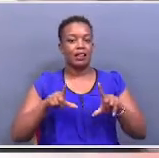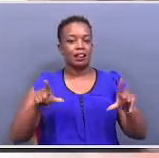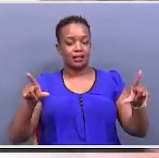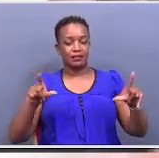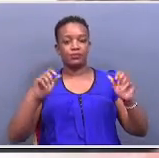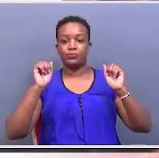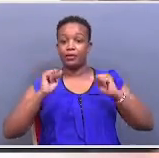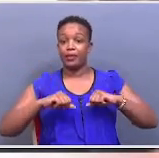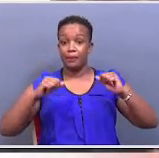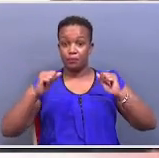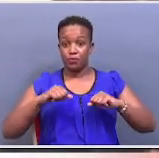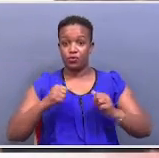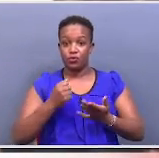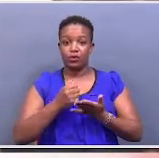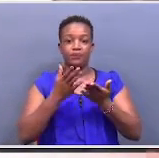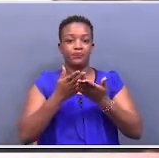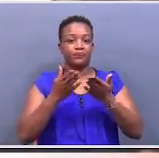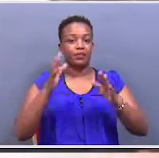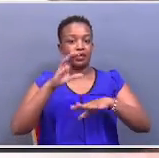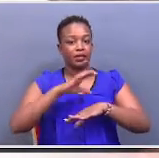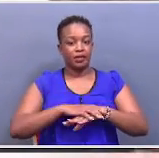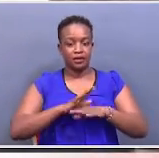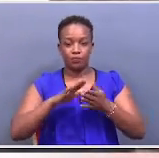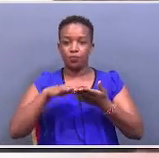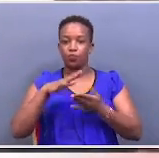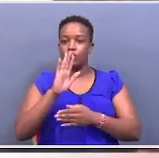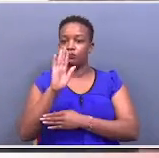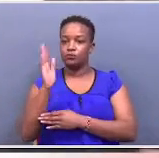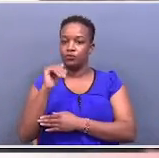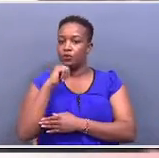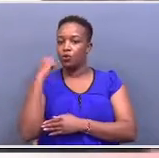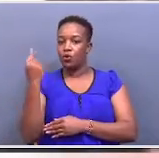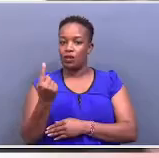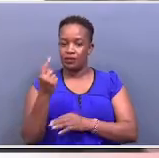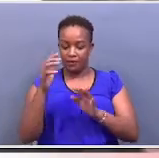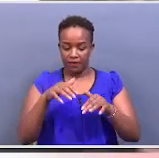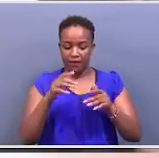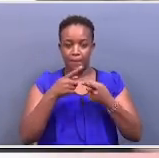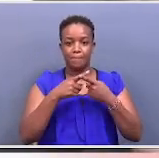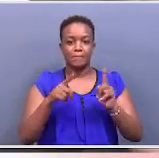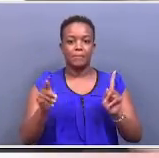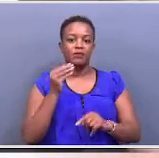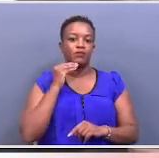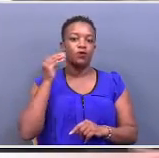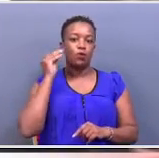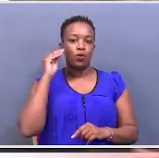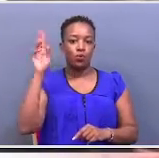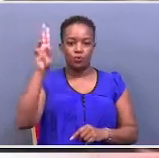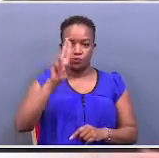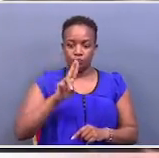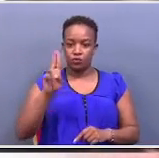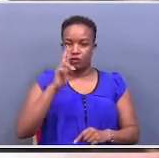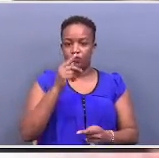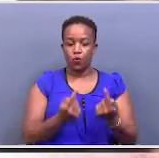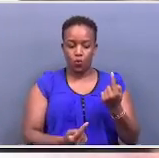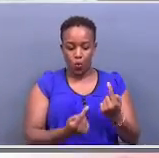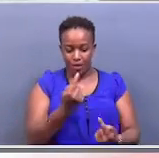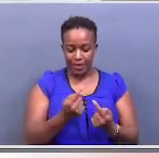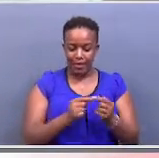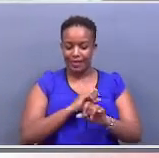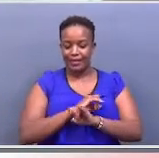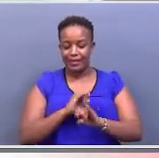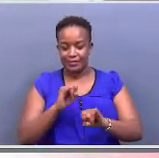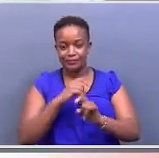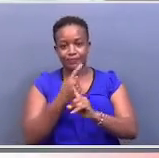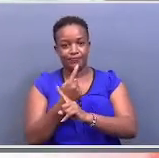to be able to now ensure that they're able to get good crop, not only for their farms, but also for their domestic usage, whether it's for cooking, cleaning, etc.